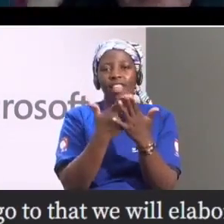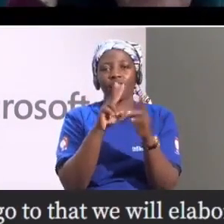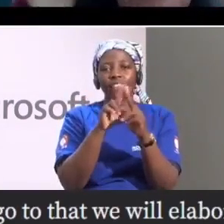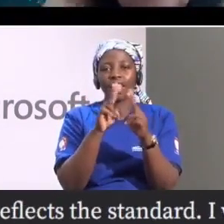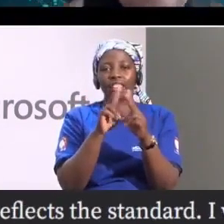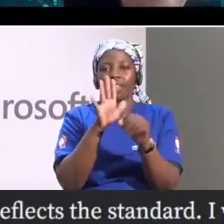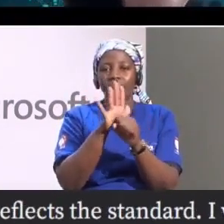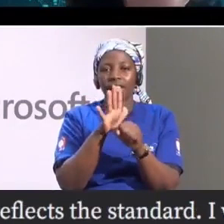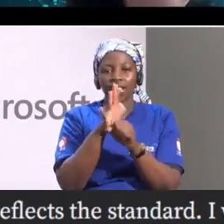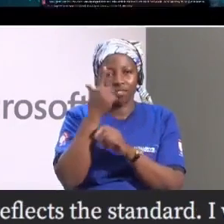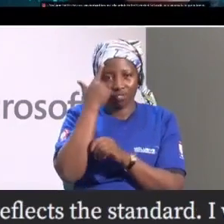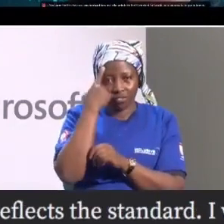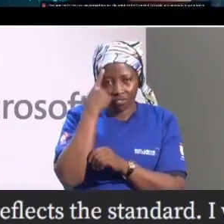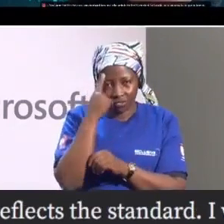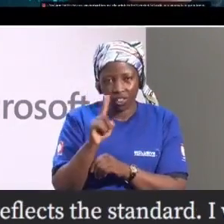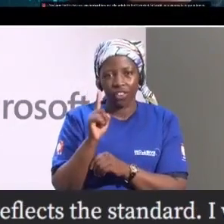for